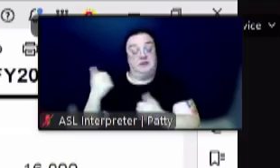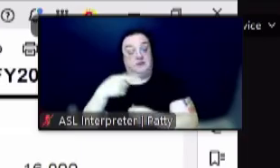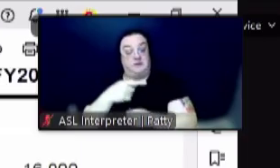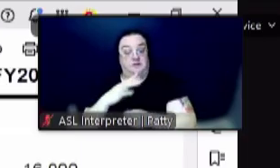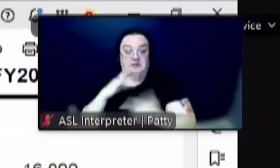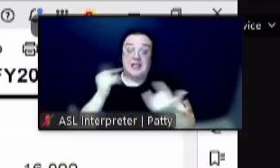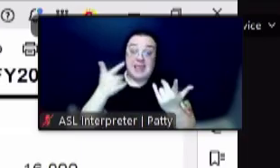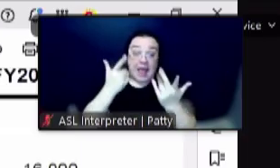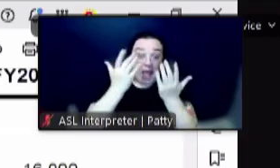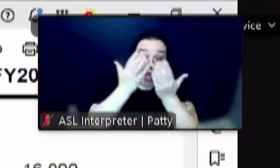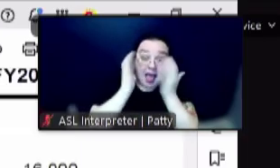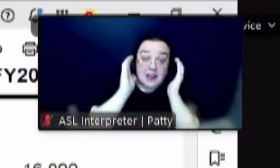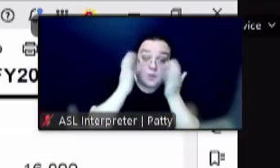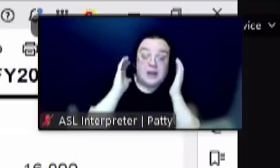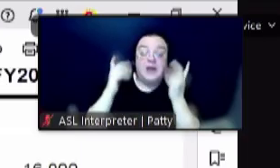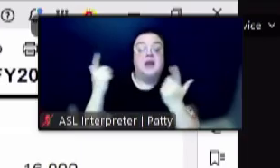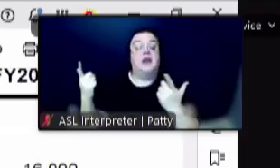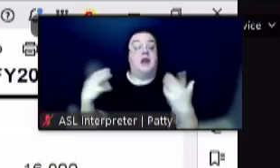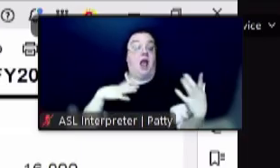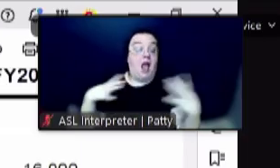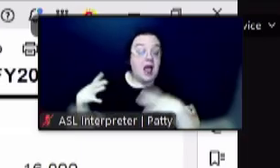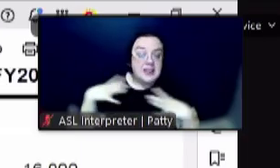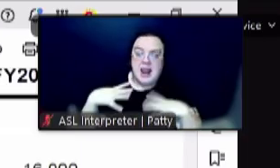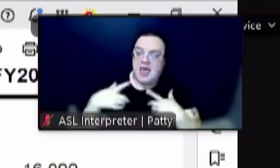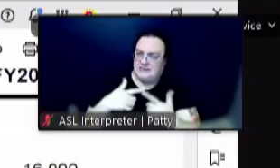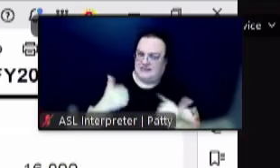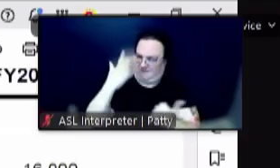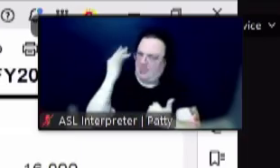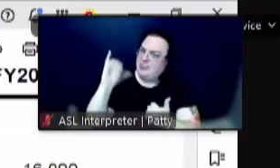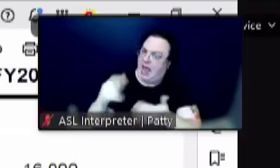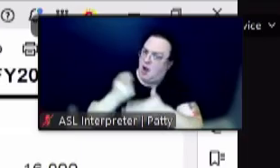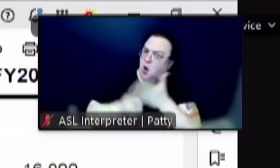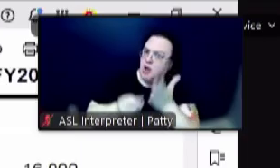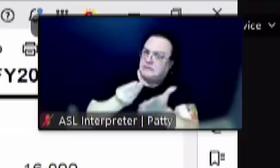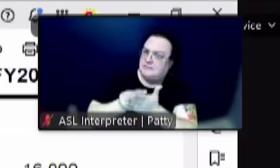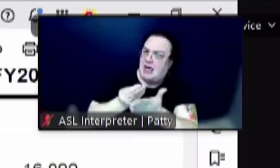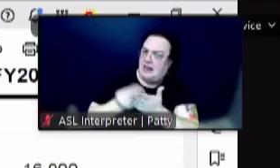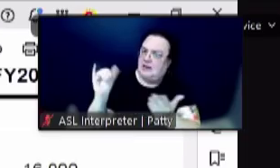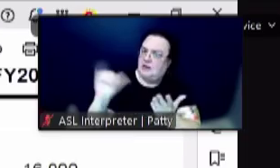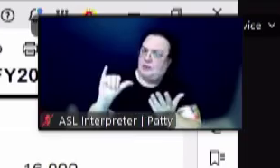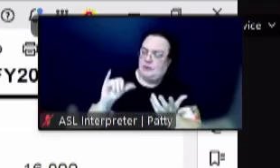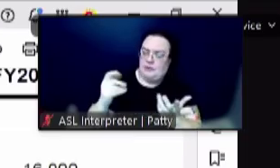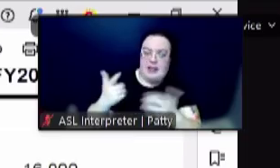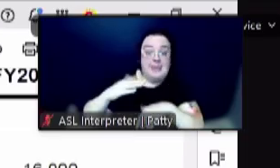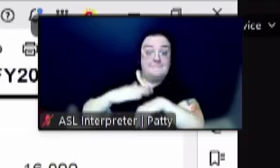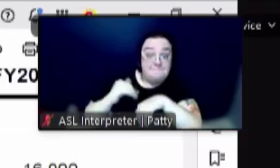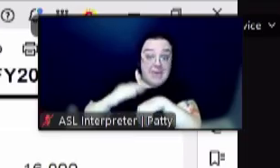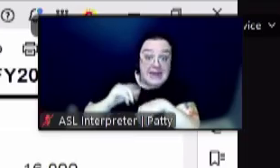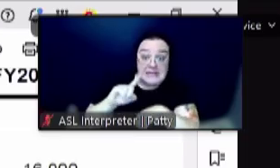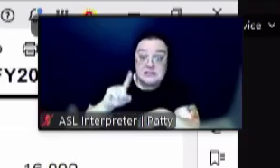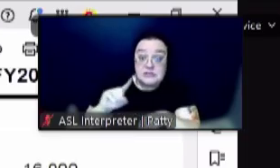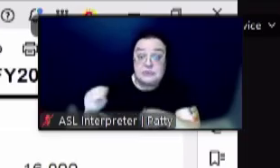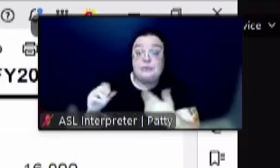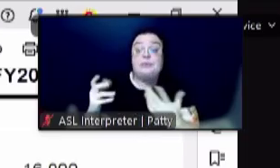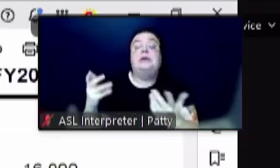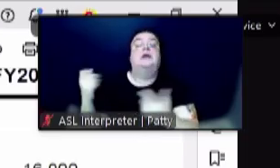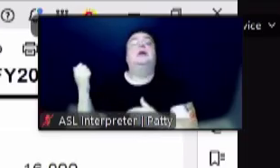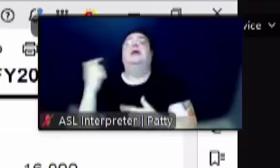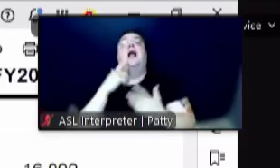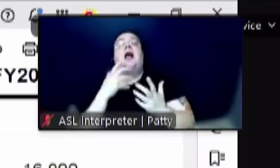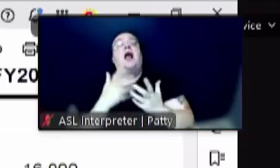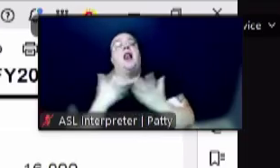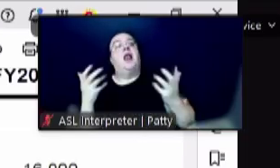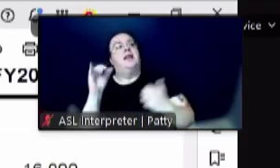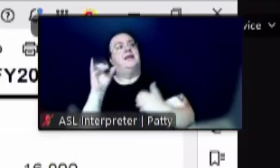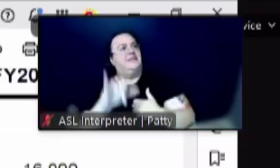the Halloween and holiday stuff. yeah, because I mean that costs money too. Petting zoo thing. yeah, well, a lot of that's,